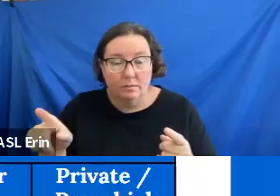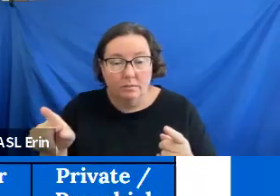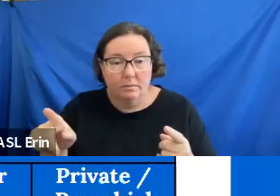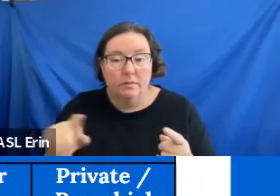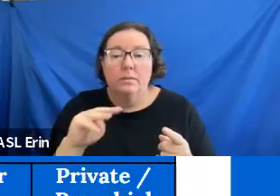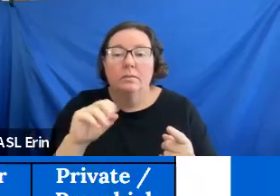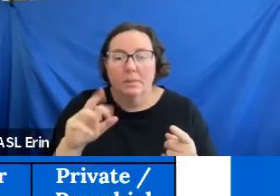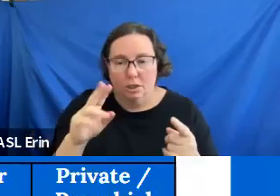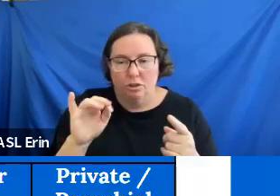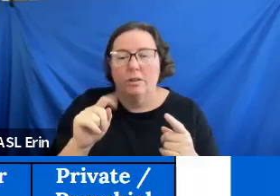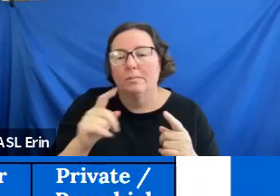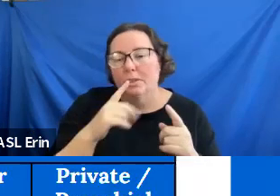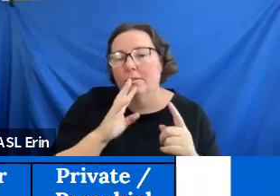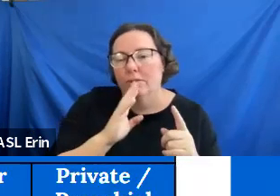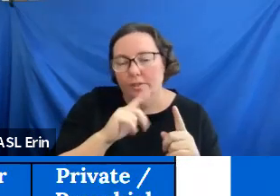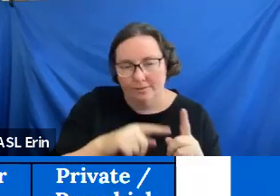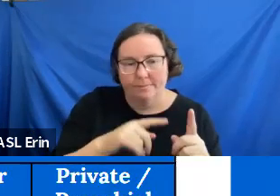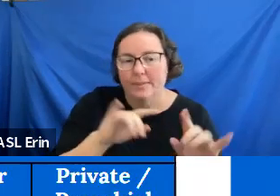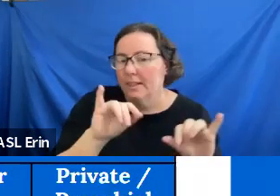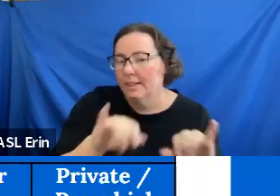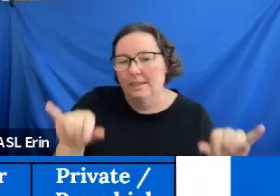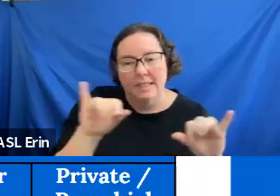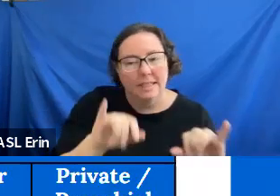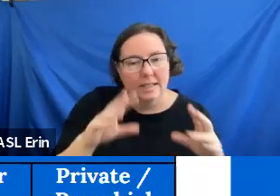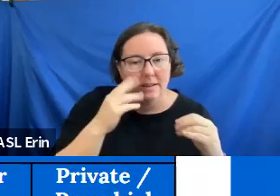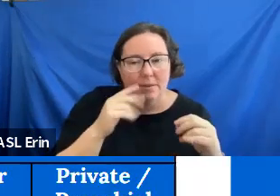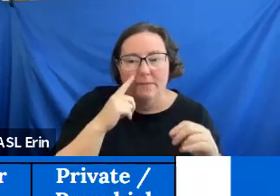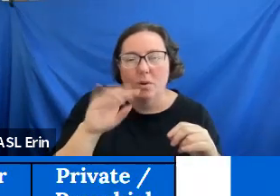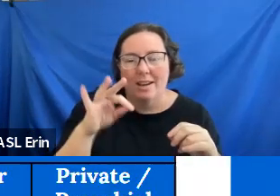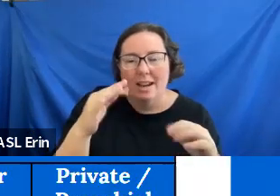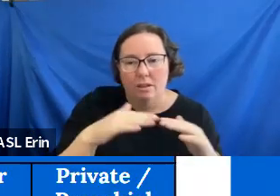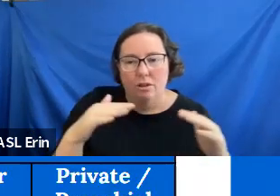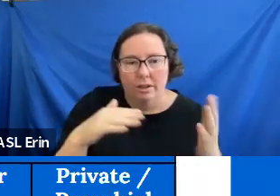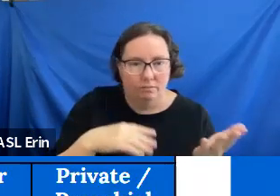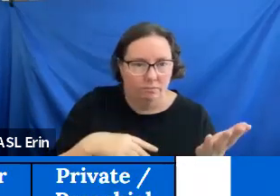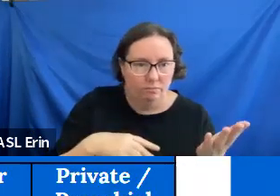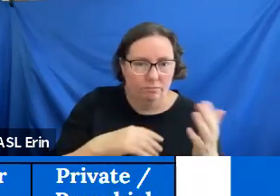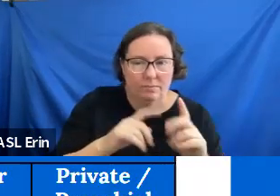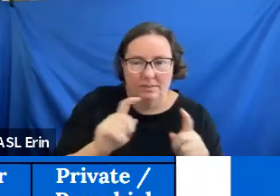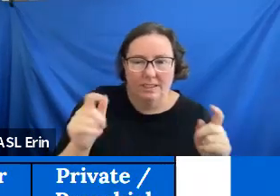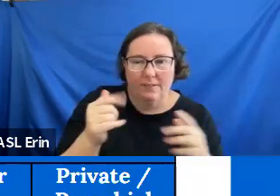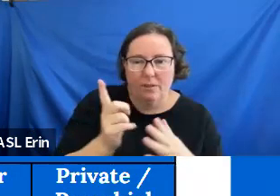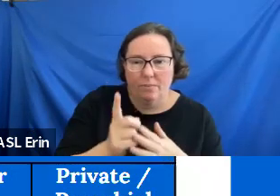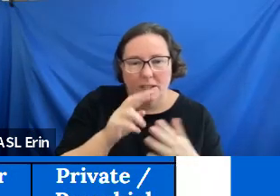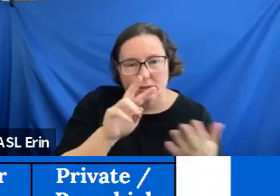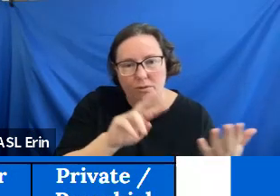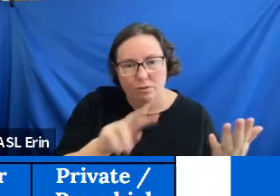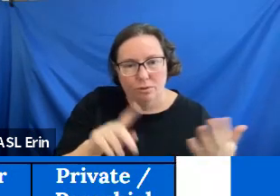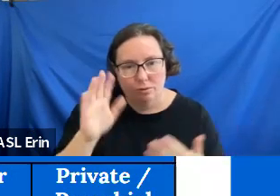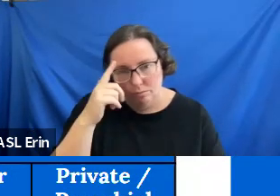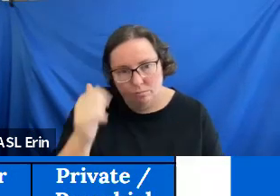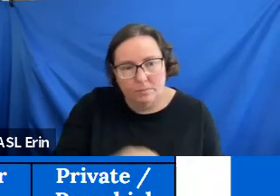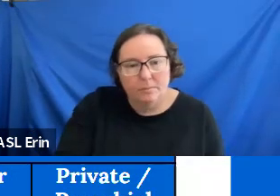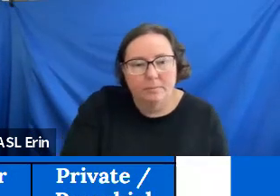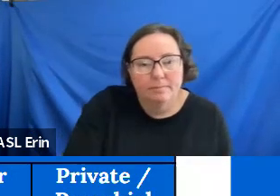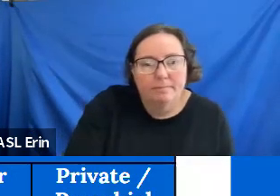So this slide is the same information for the 9th grade. Just give you a couple of minutes to take a look at that, and then we'll